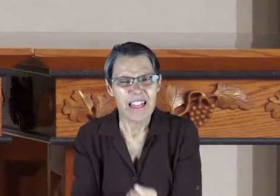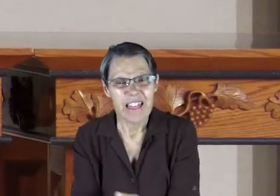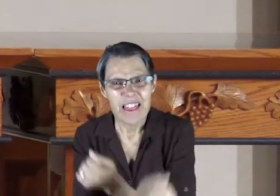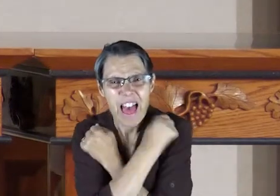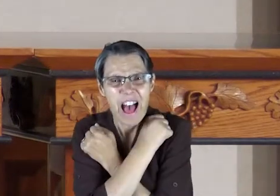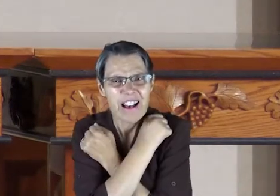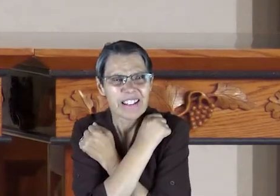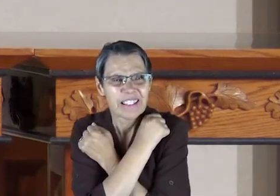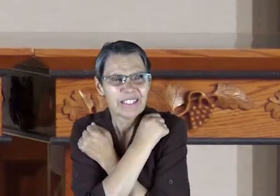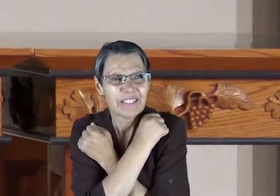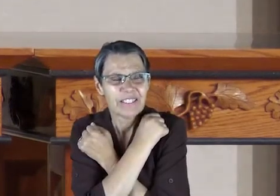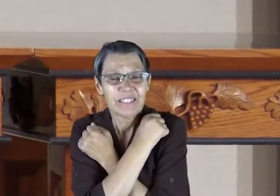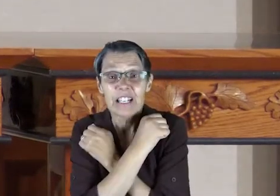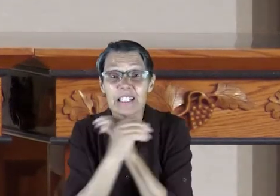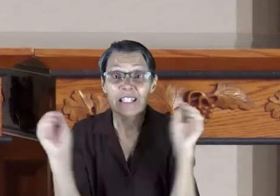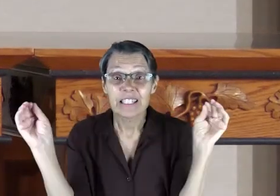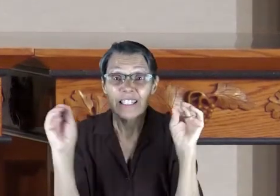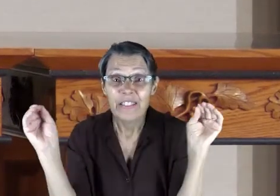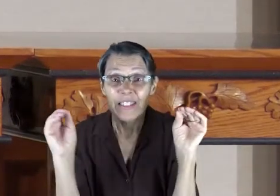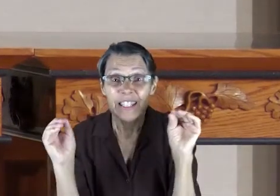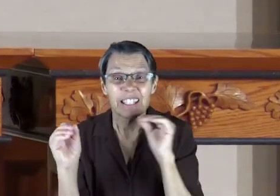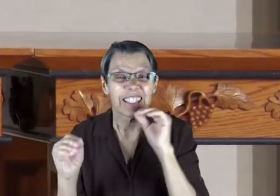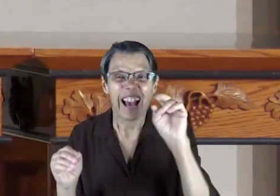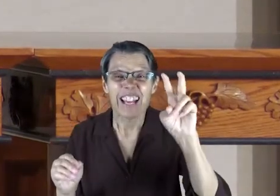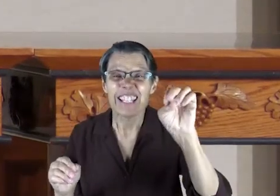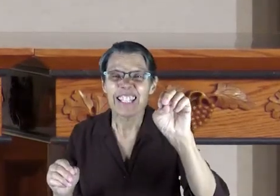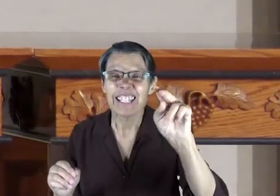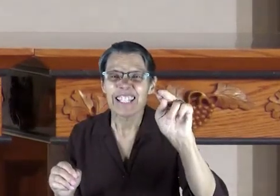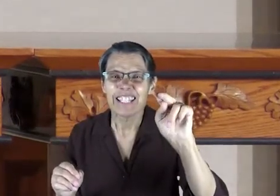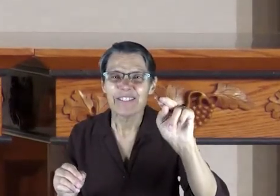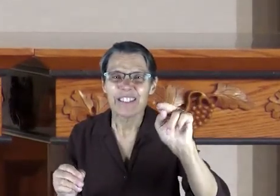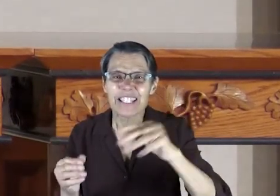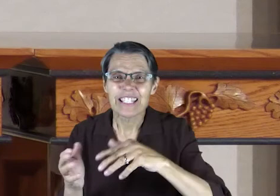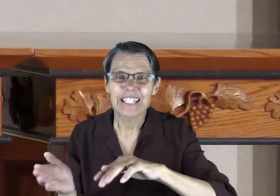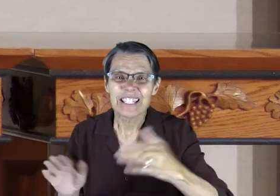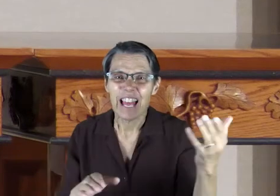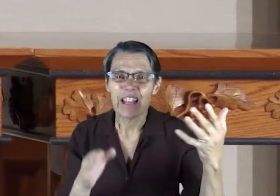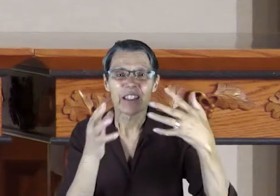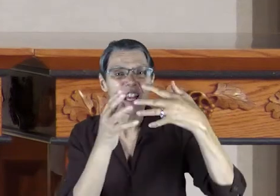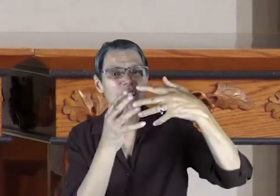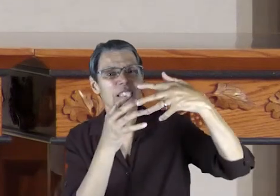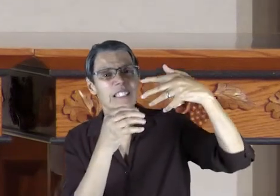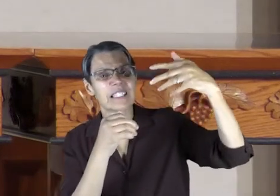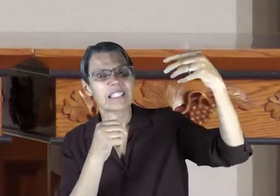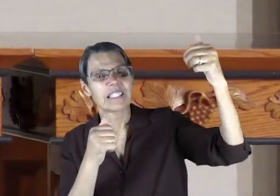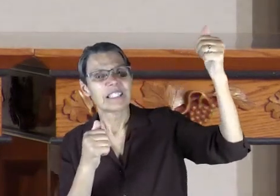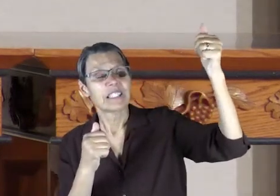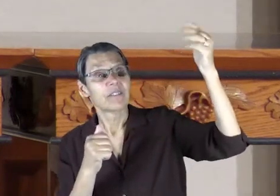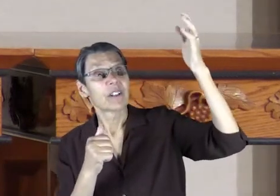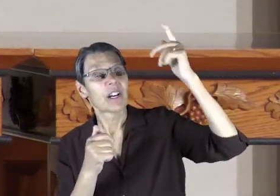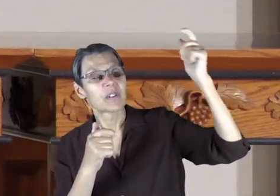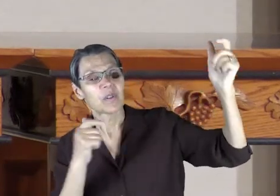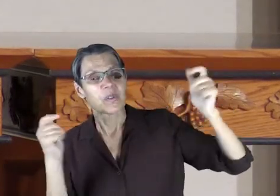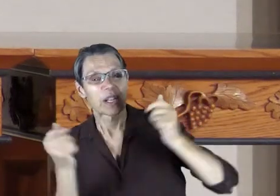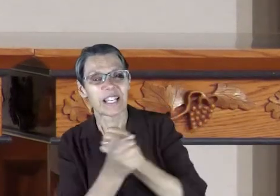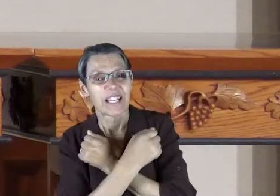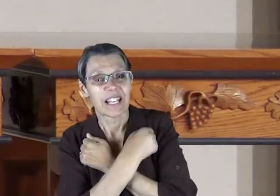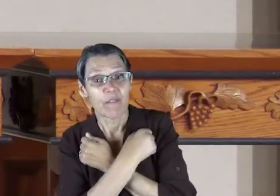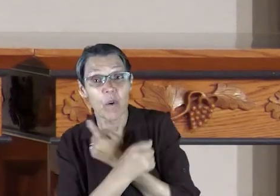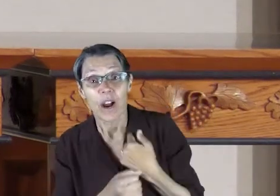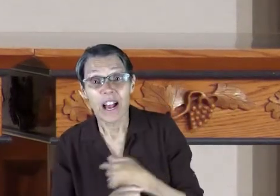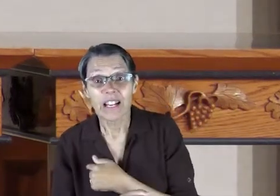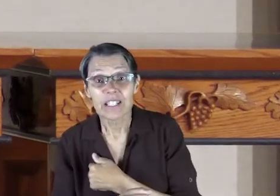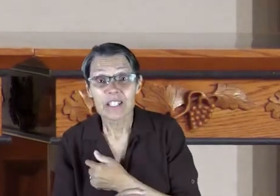us. Love for us. Nothing, not even death, would separate us from God's great love for us in